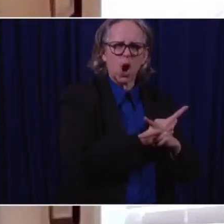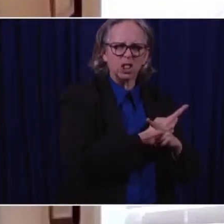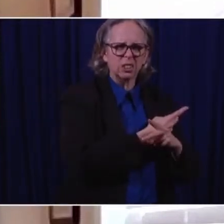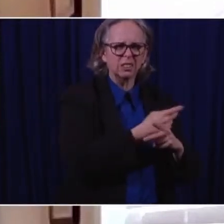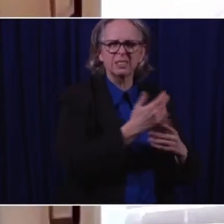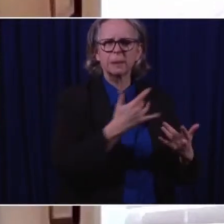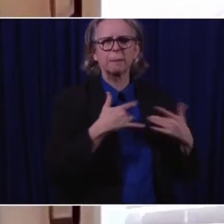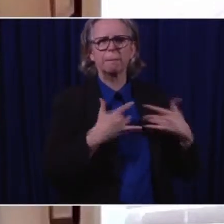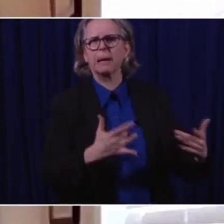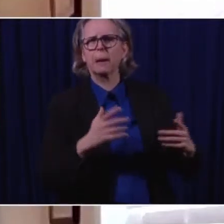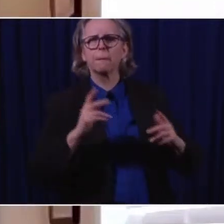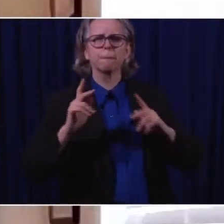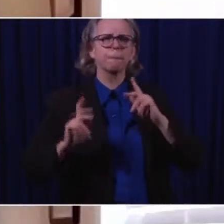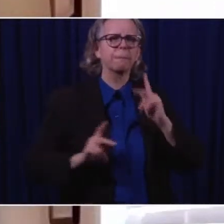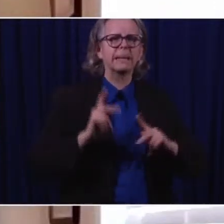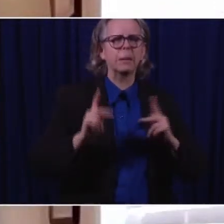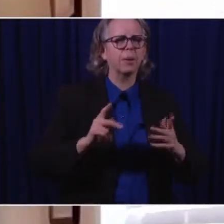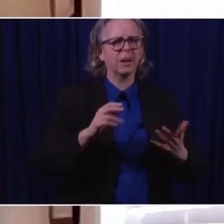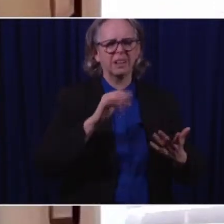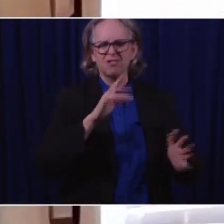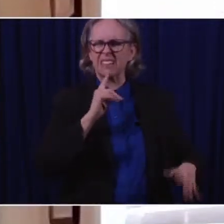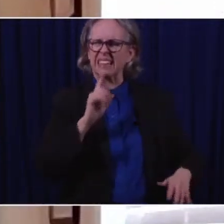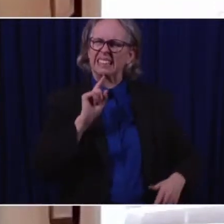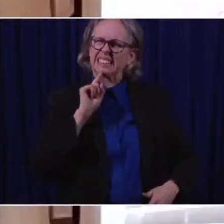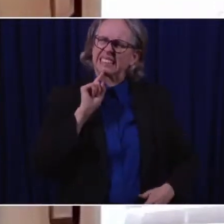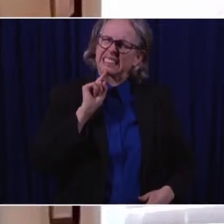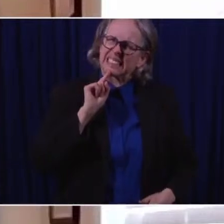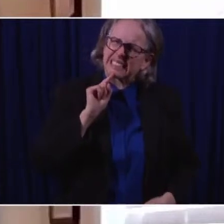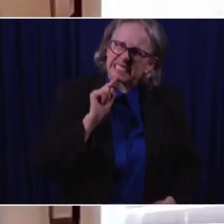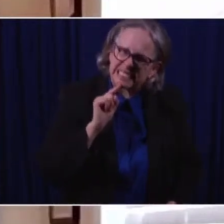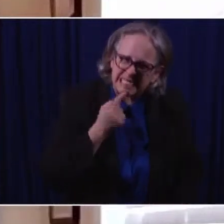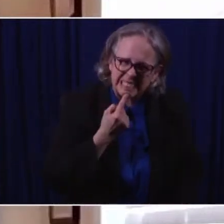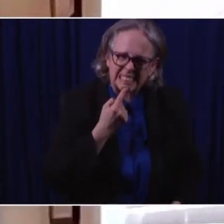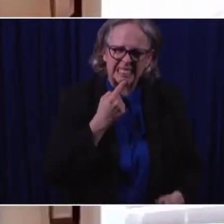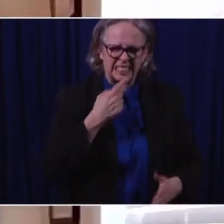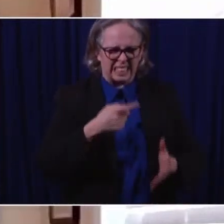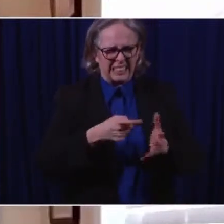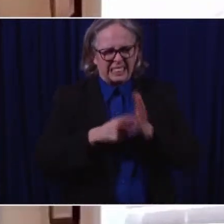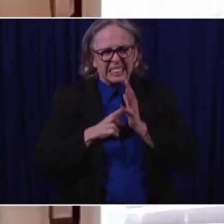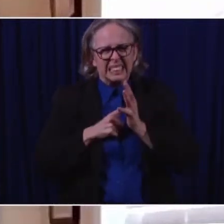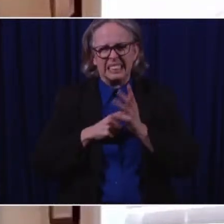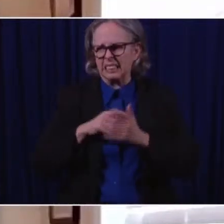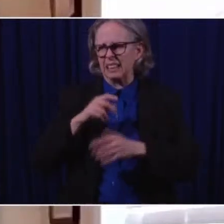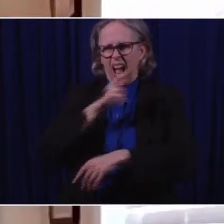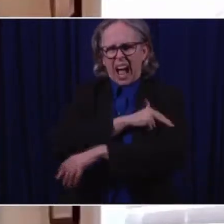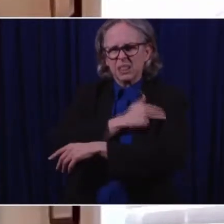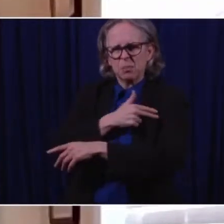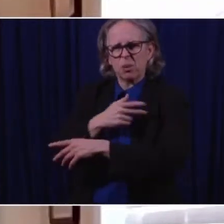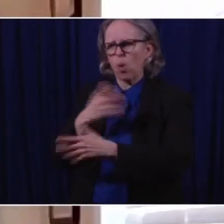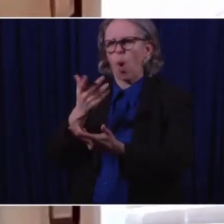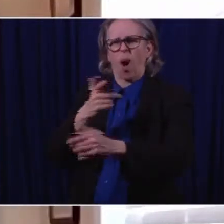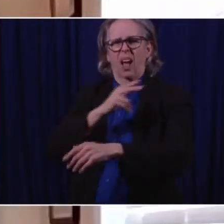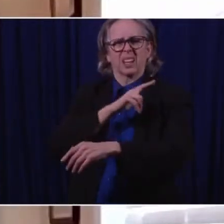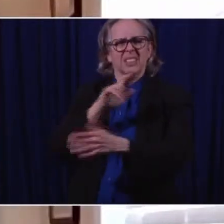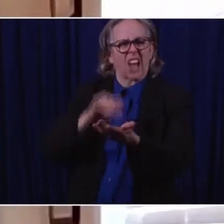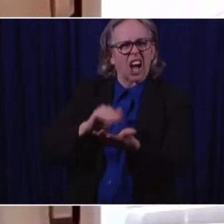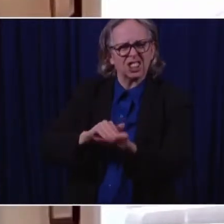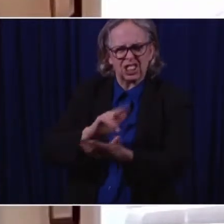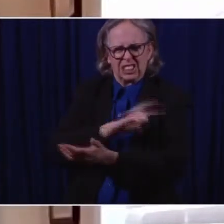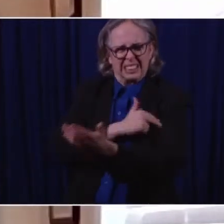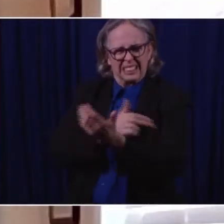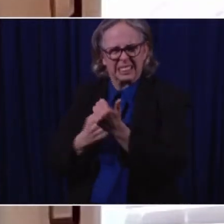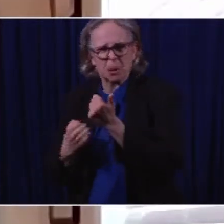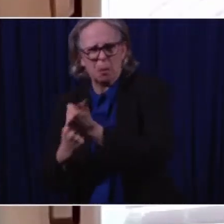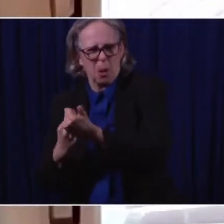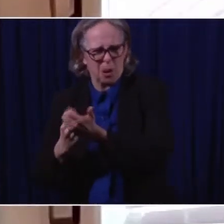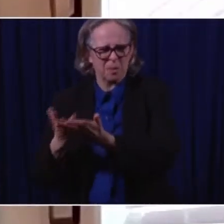the severe end of the condition. So asthma being the example that we've been using here is